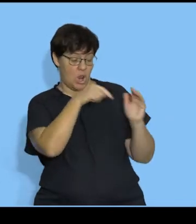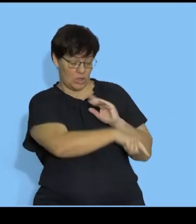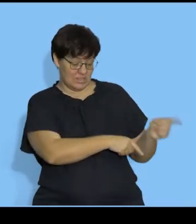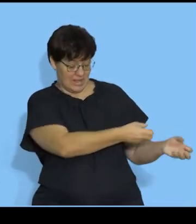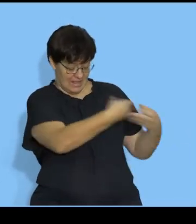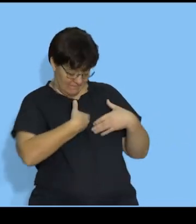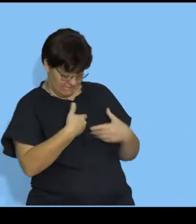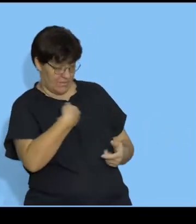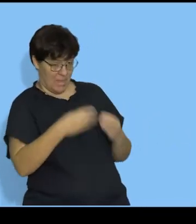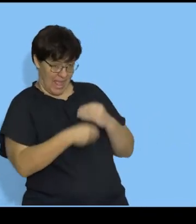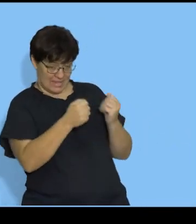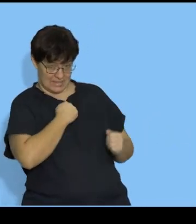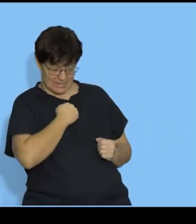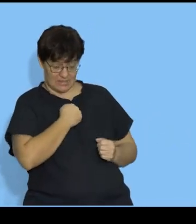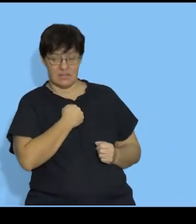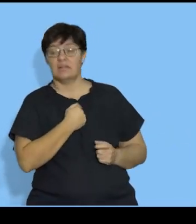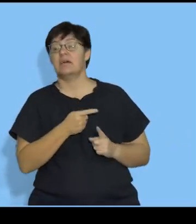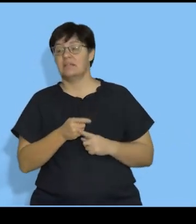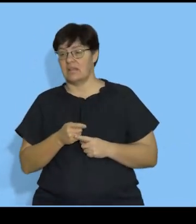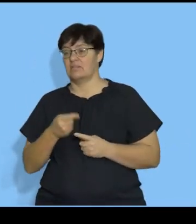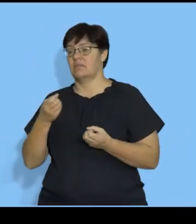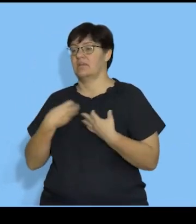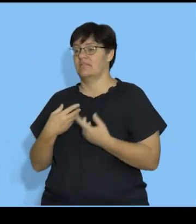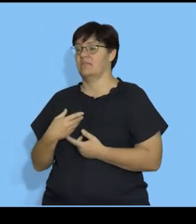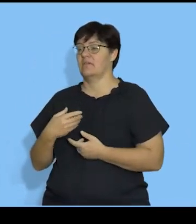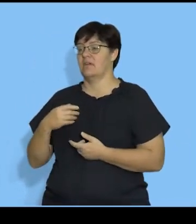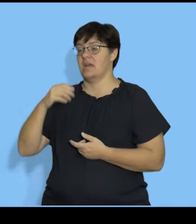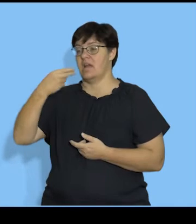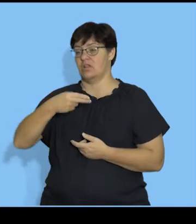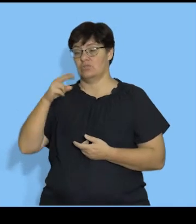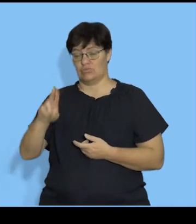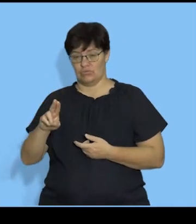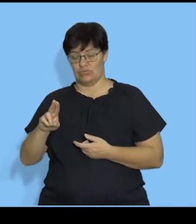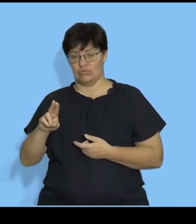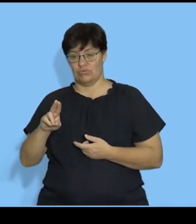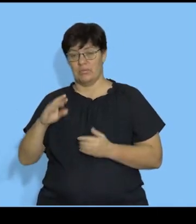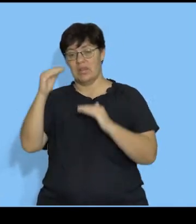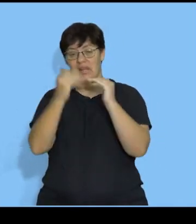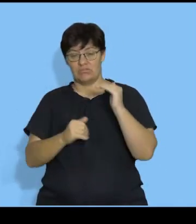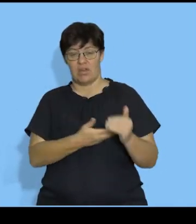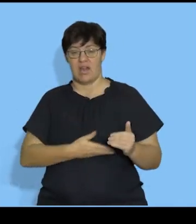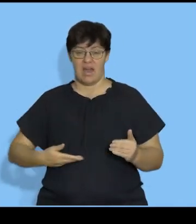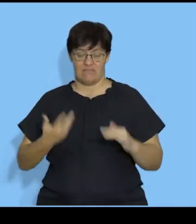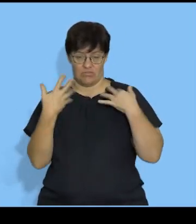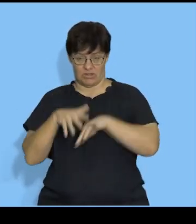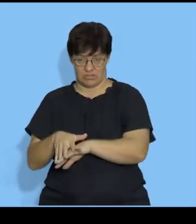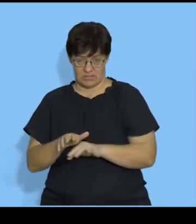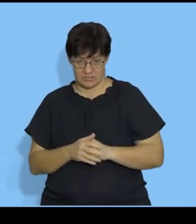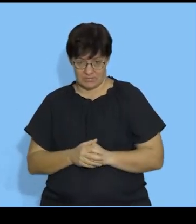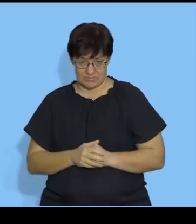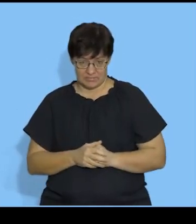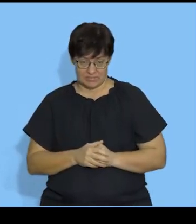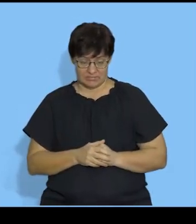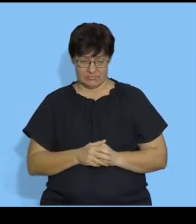us H2. So this is our reduction half reaction, if you can think of it that way. So indeed,